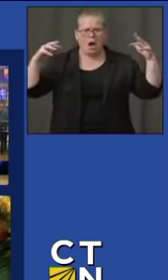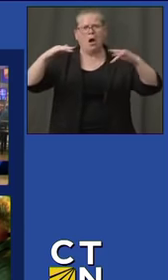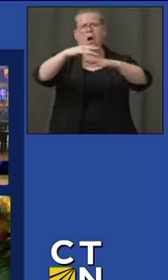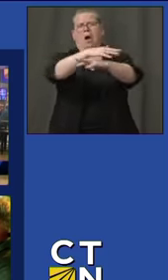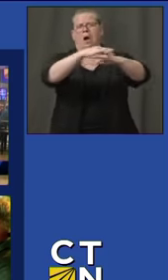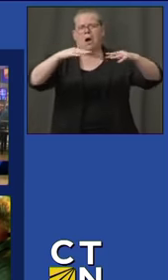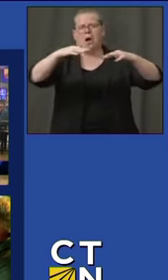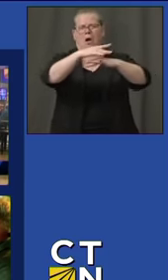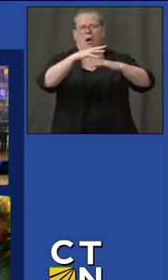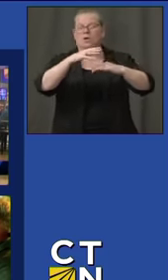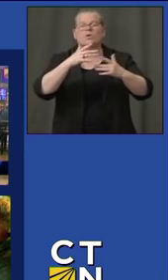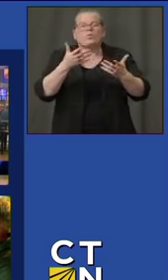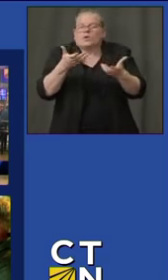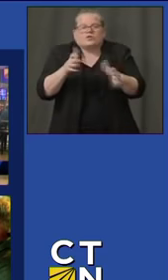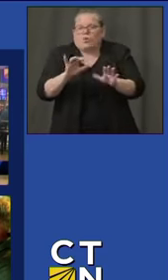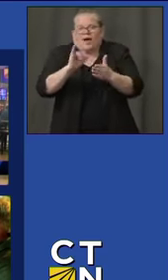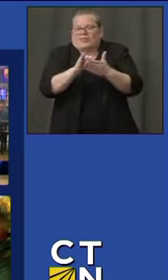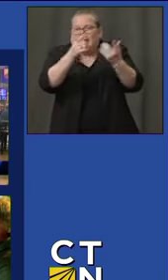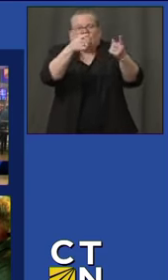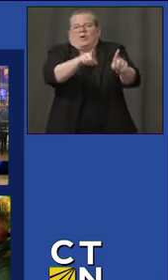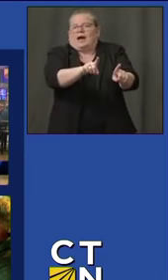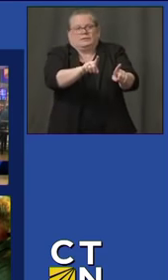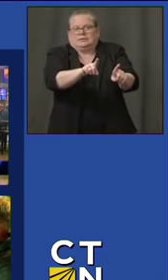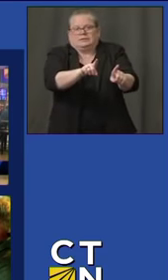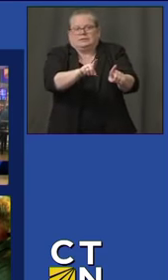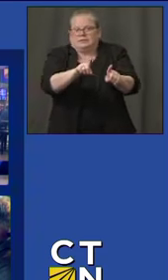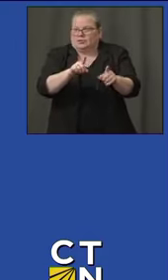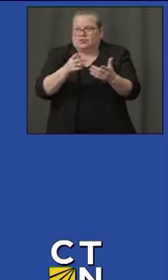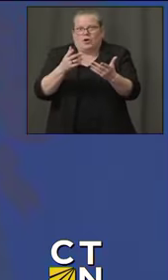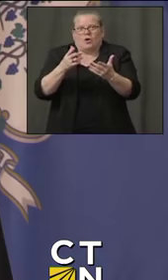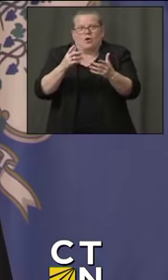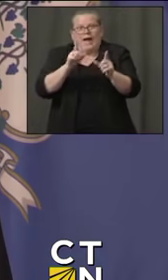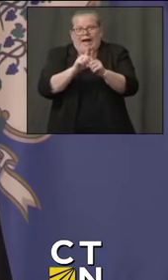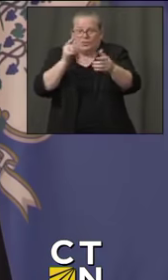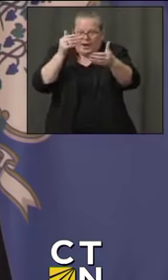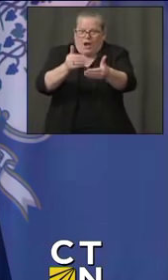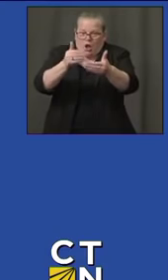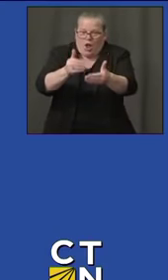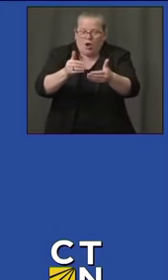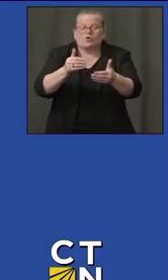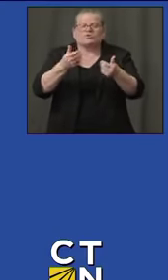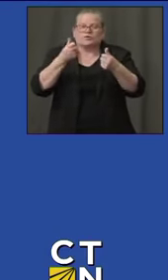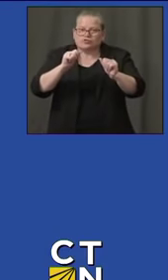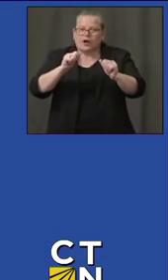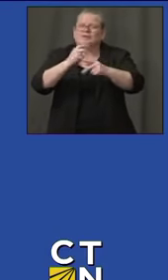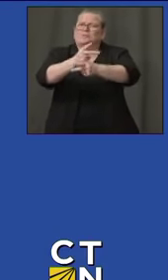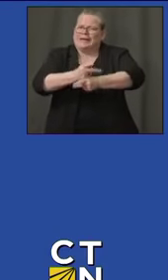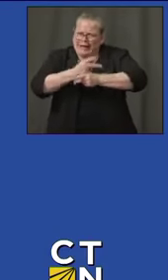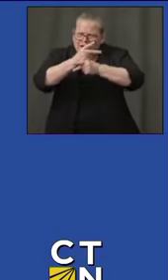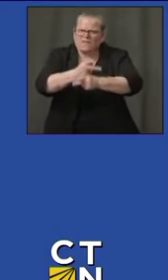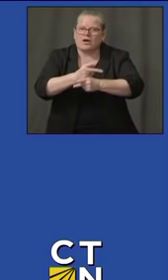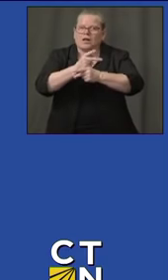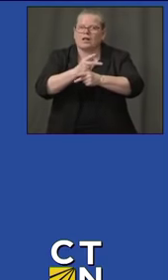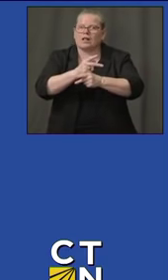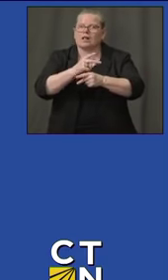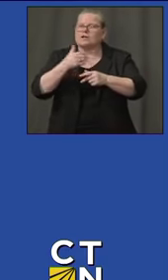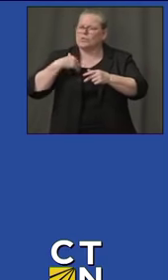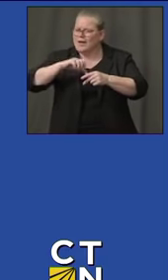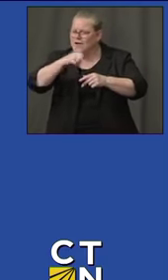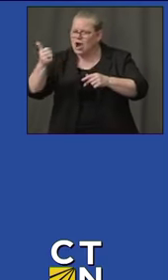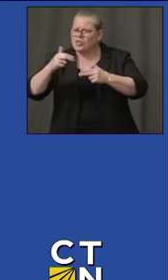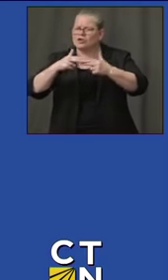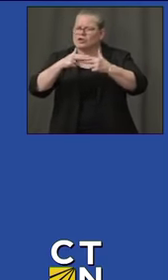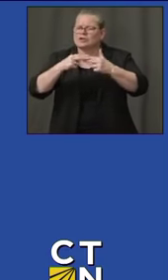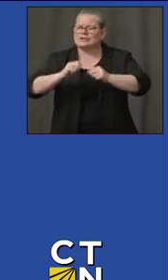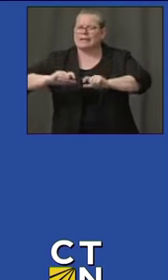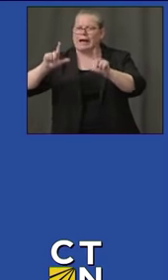like this. And Max, do you have the other slide? And we're being careful about what we open and what we don't open. What we do want to try and open,